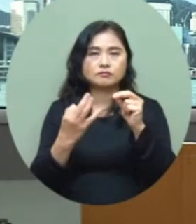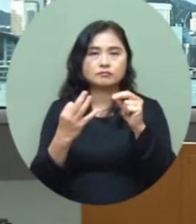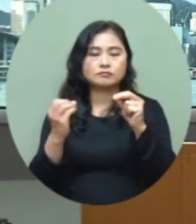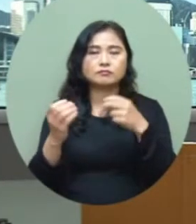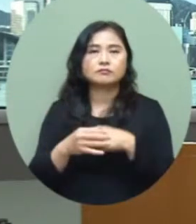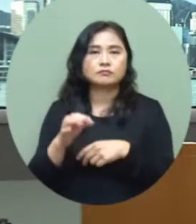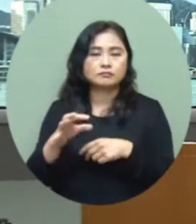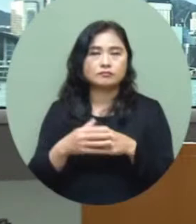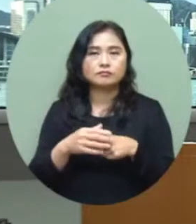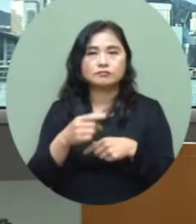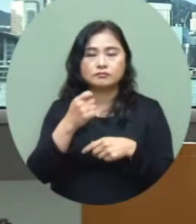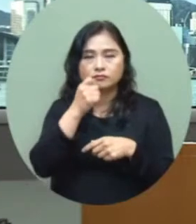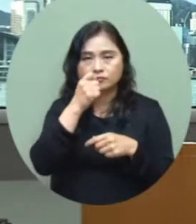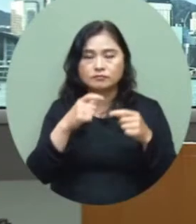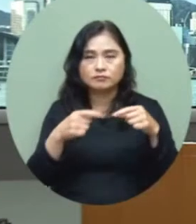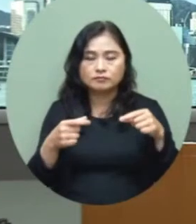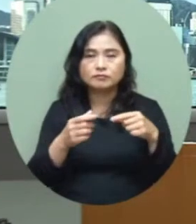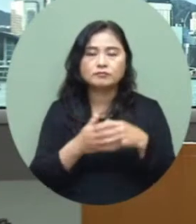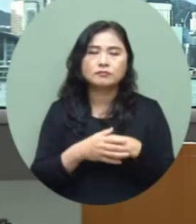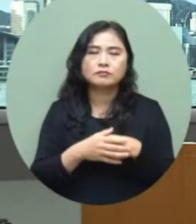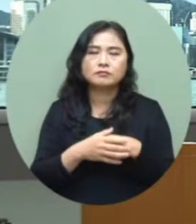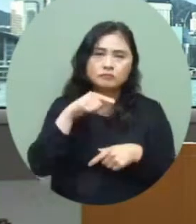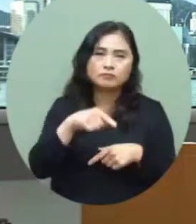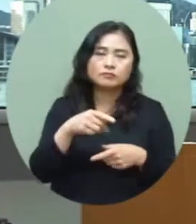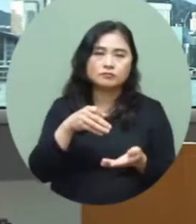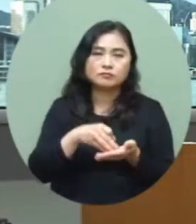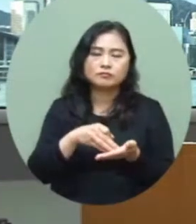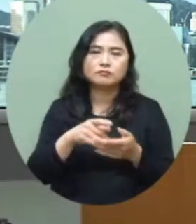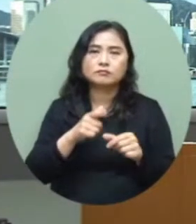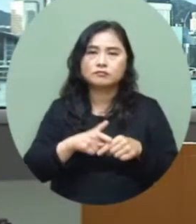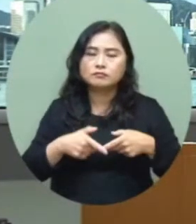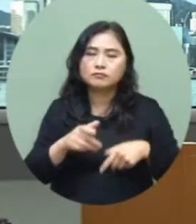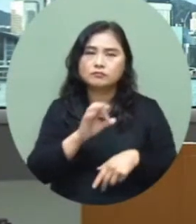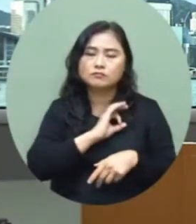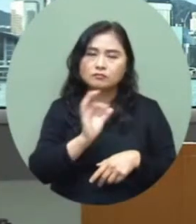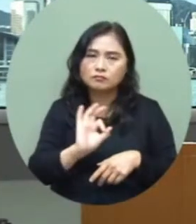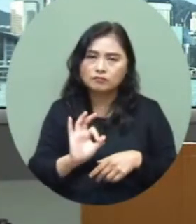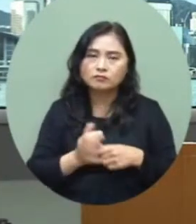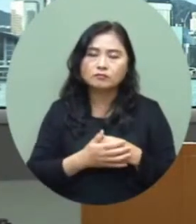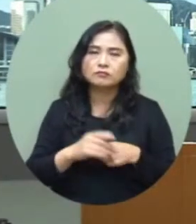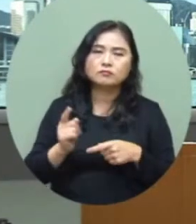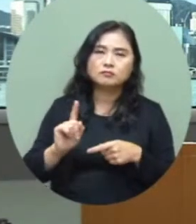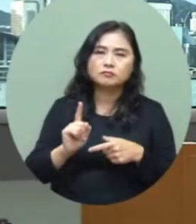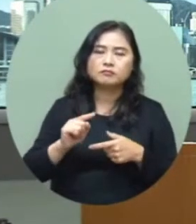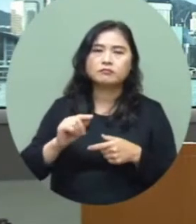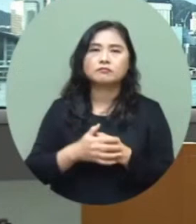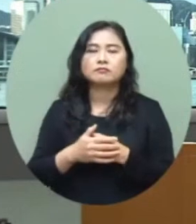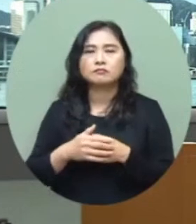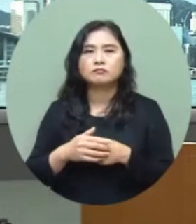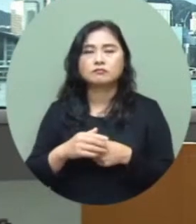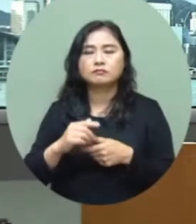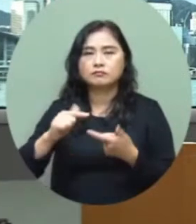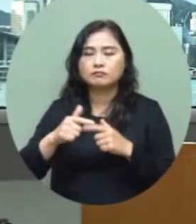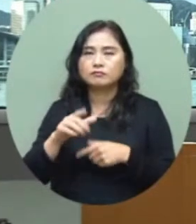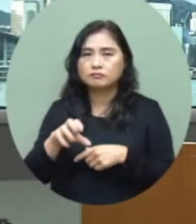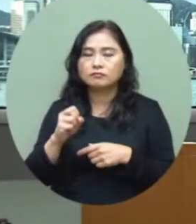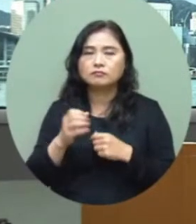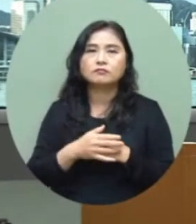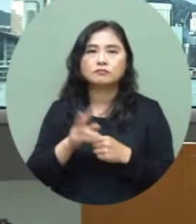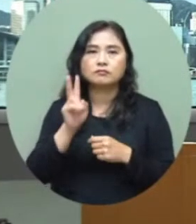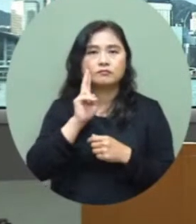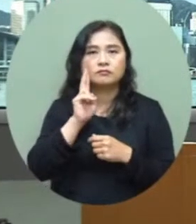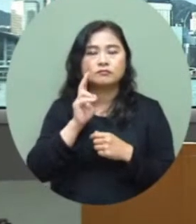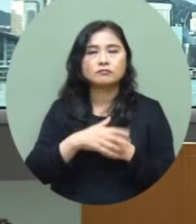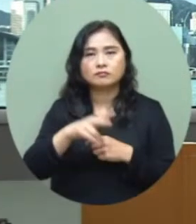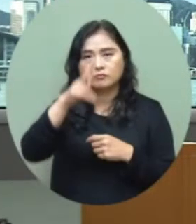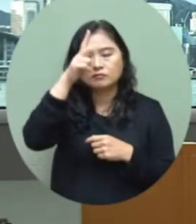regard to the free test kits to the elders, if some elders have not taken part in any of these membership schemes, will they be able to